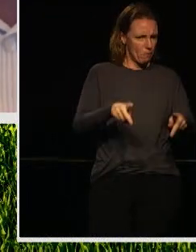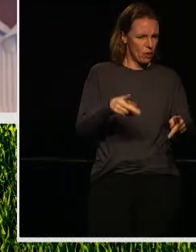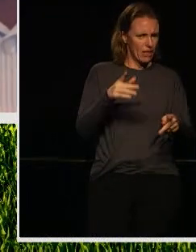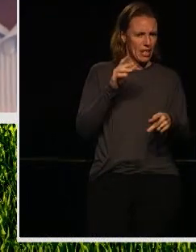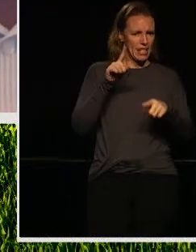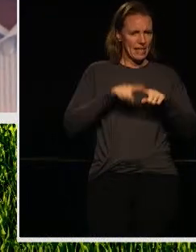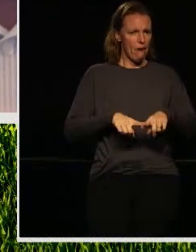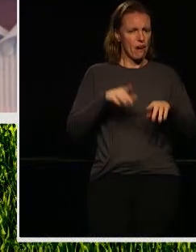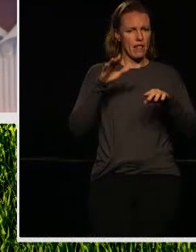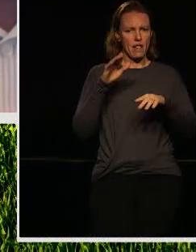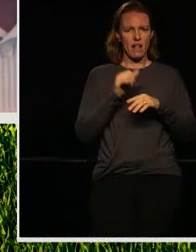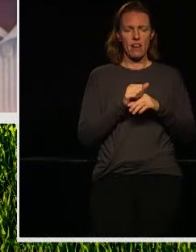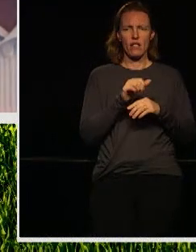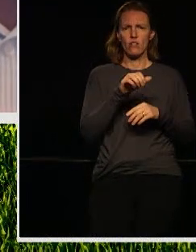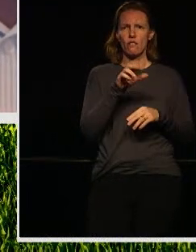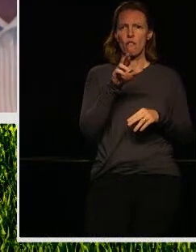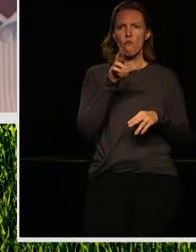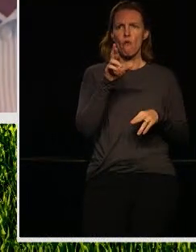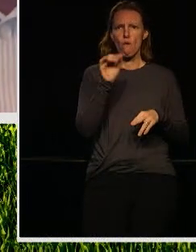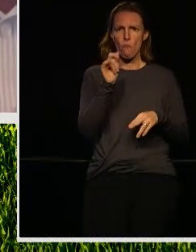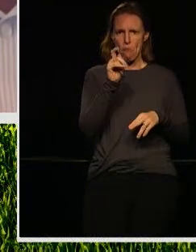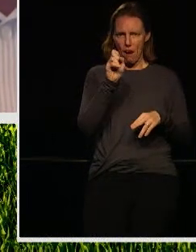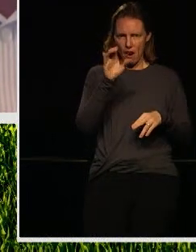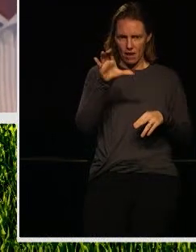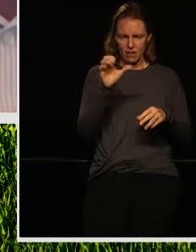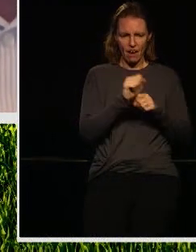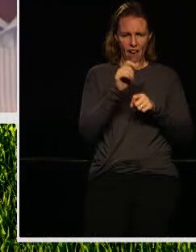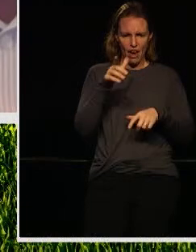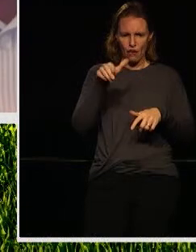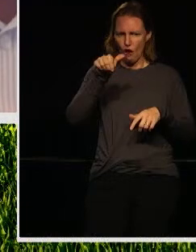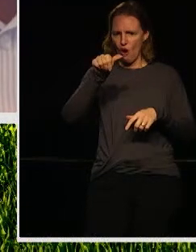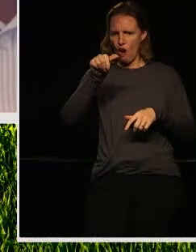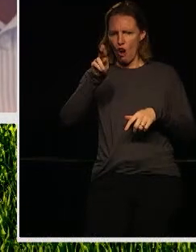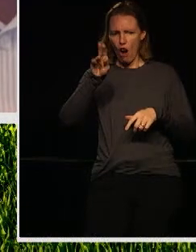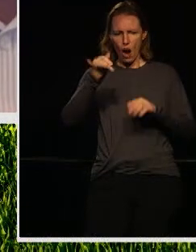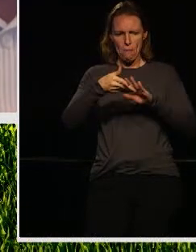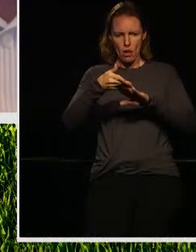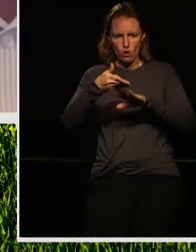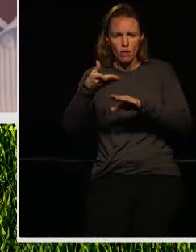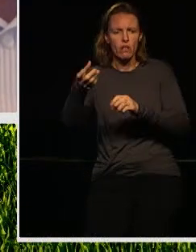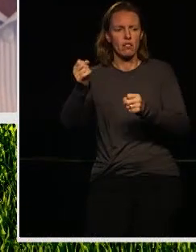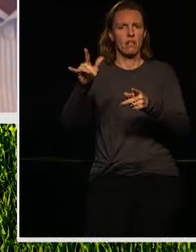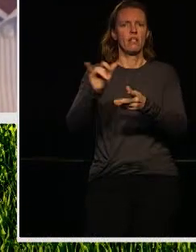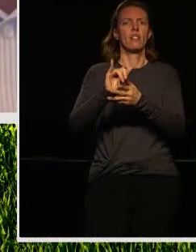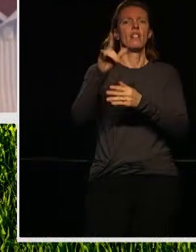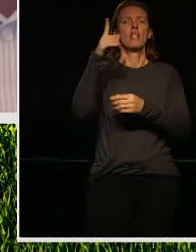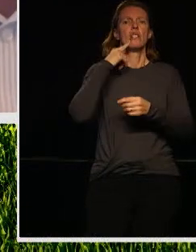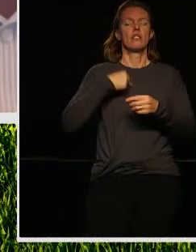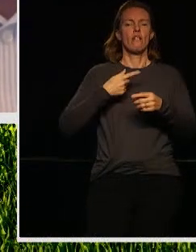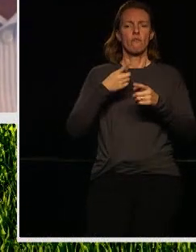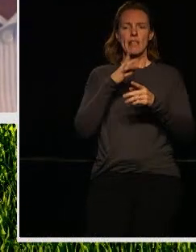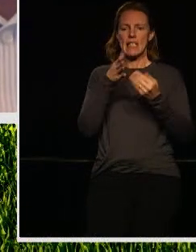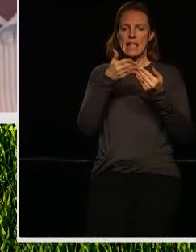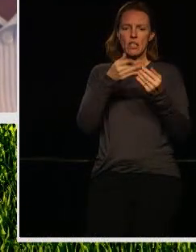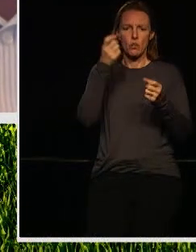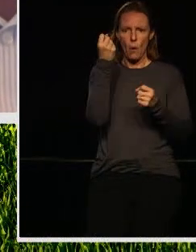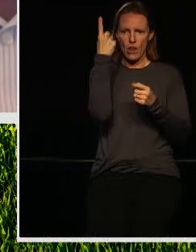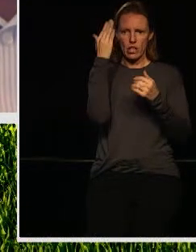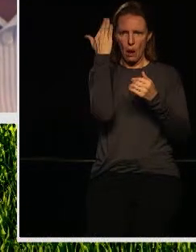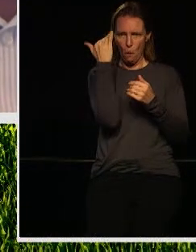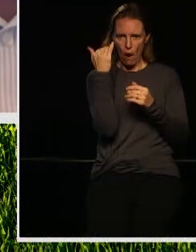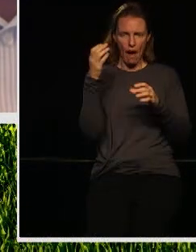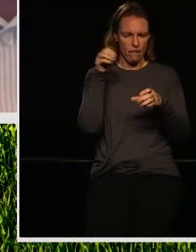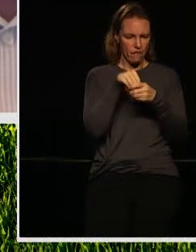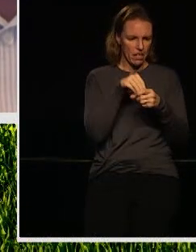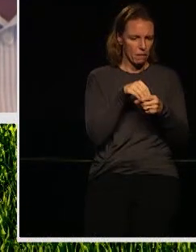robotics and automation. I think we see opportunity just because the value creation is is easy to understand the ROI of investment in it.